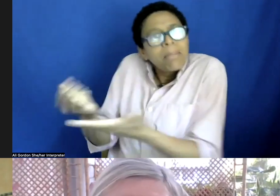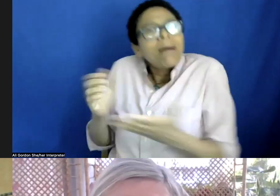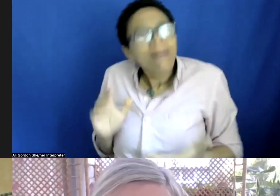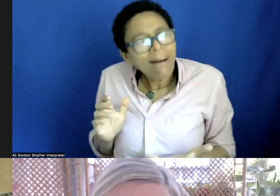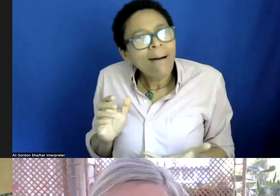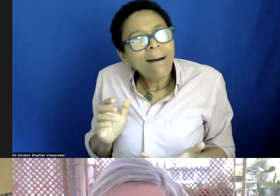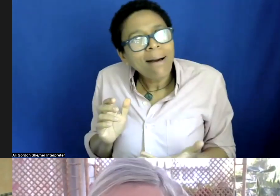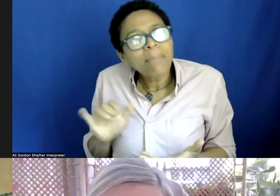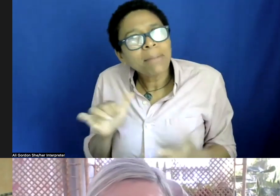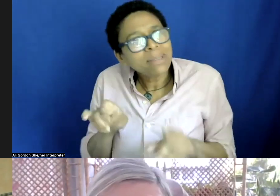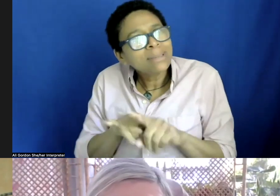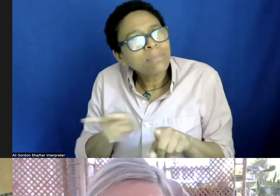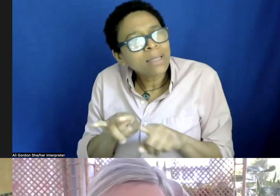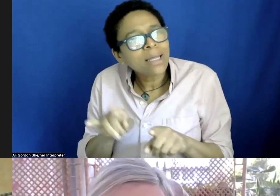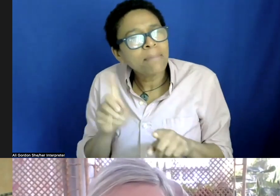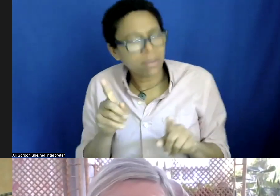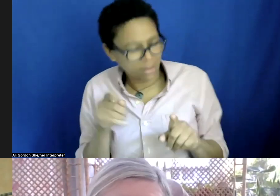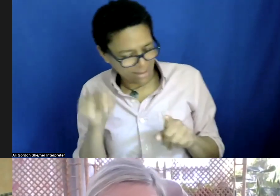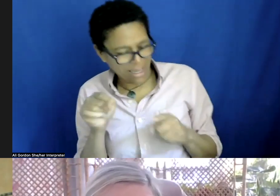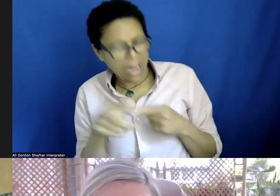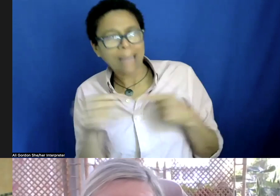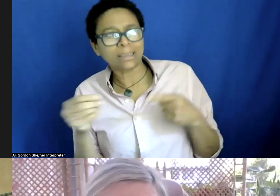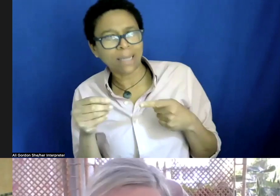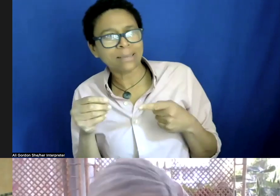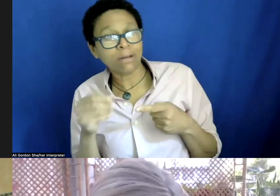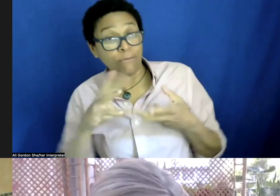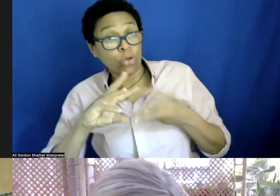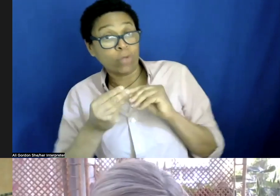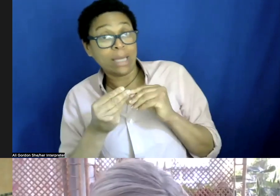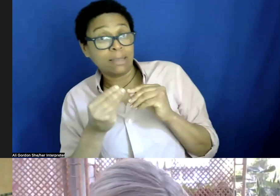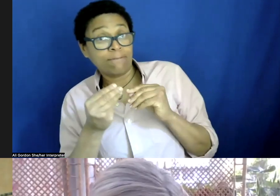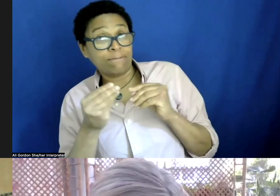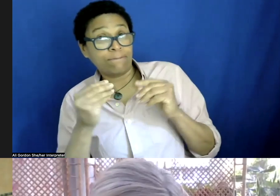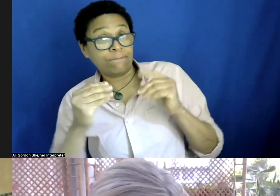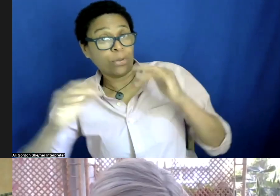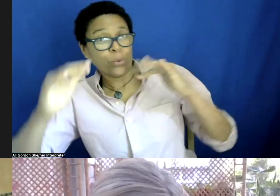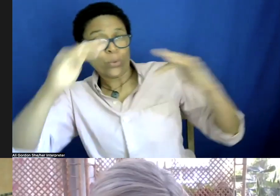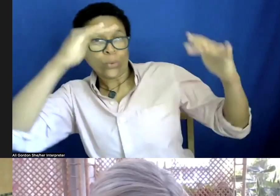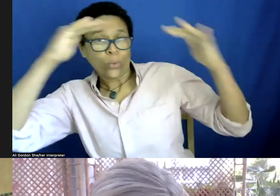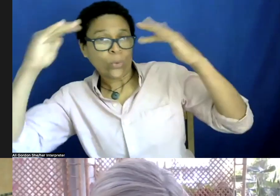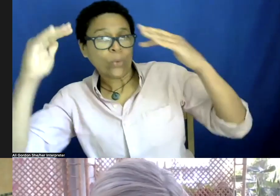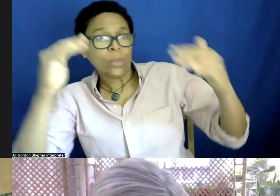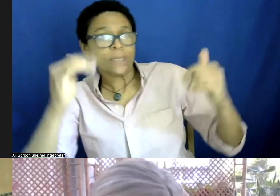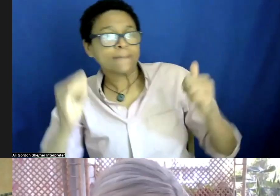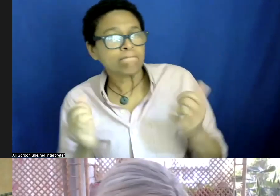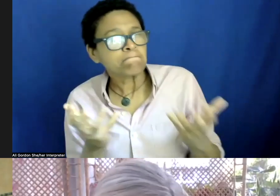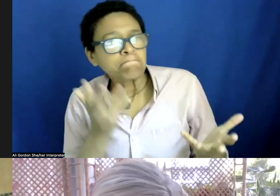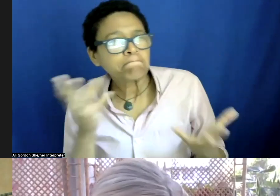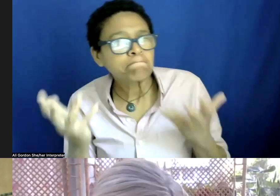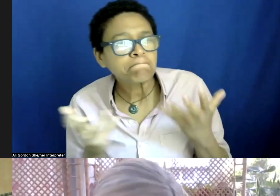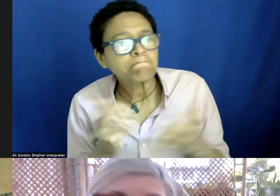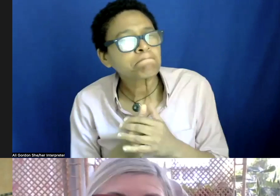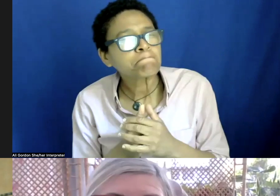being the aspect of the creative self. I just felt there was something, I was